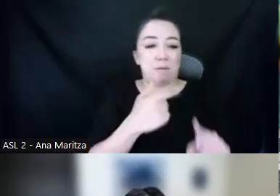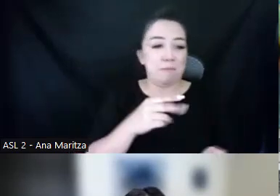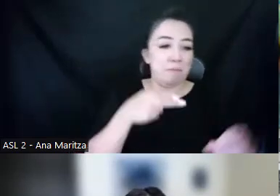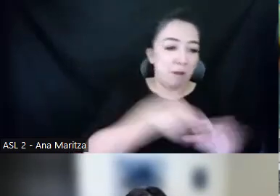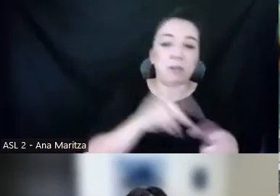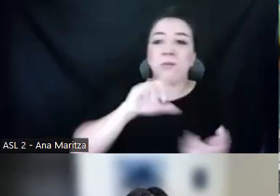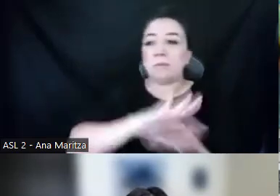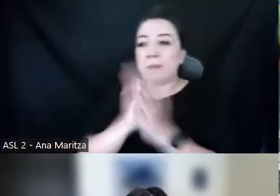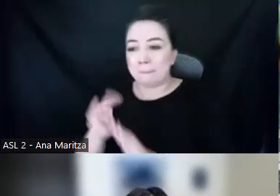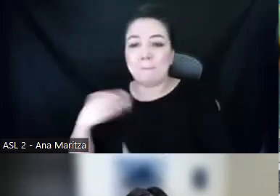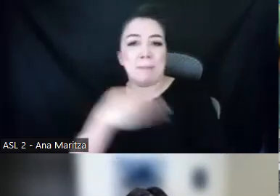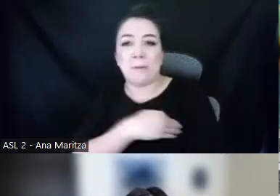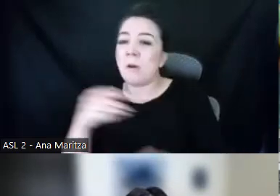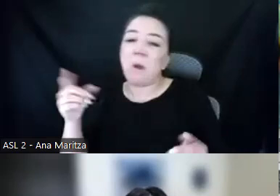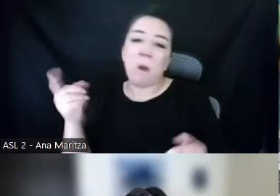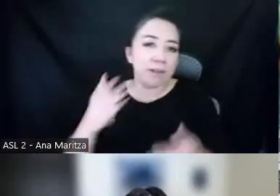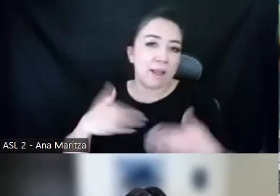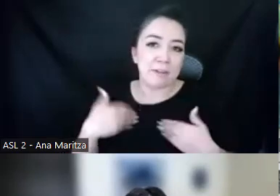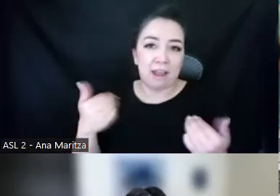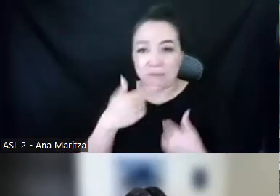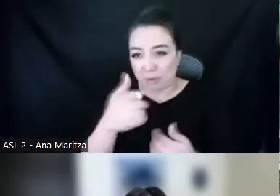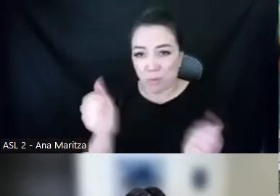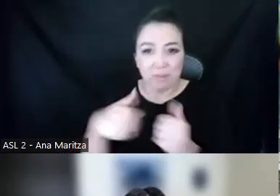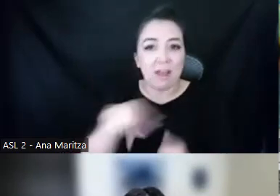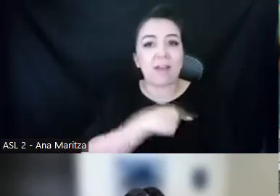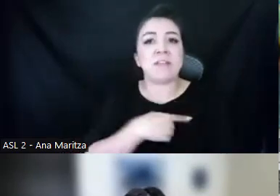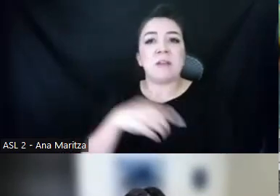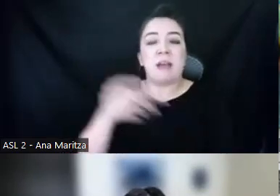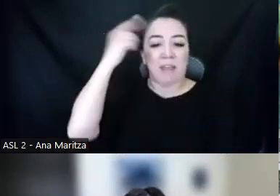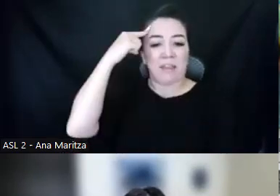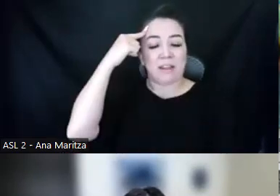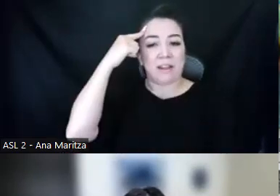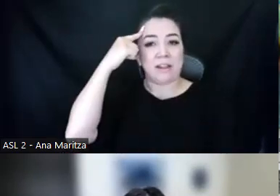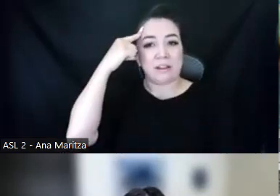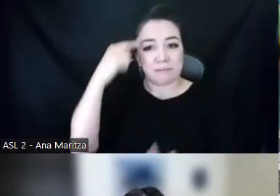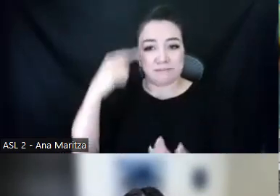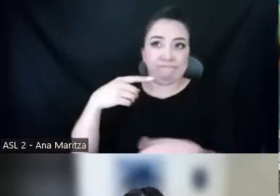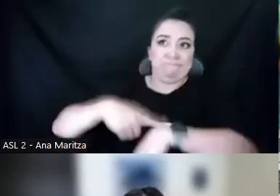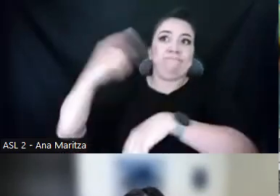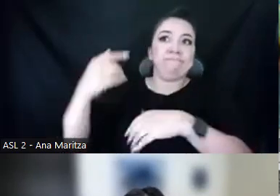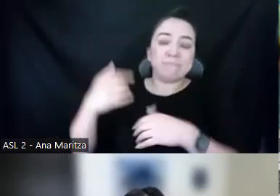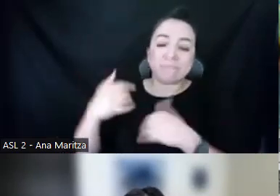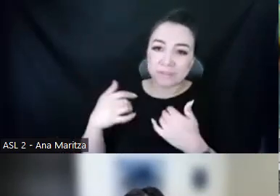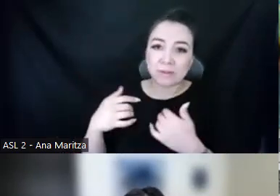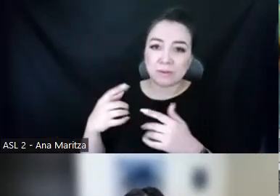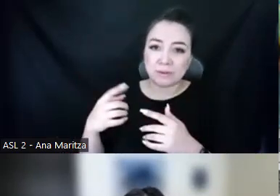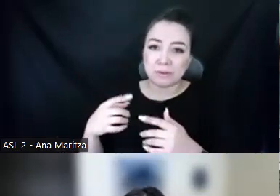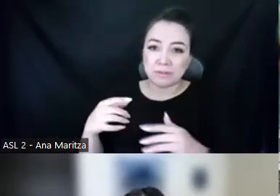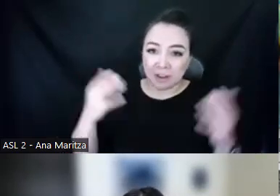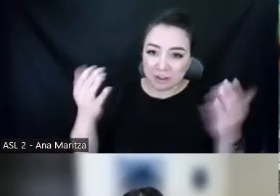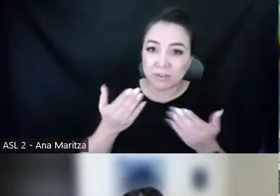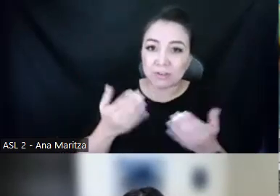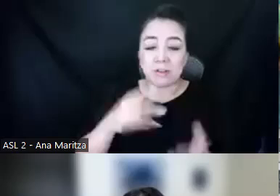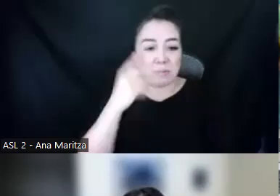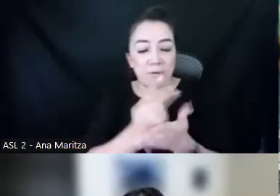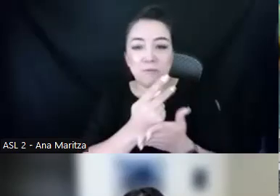member. We're always happy to have you with us. And so I think in record time, we did our introductions and